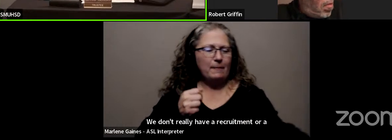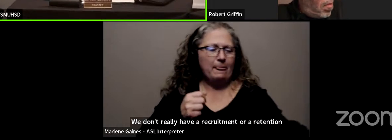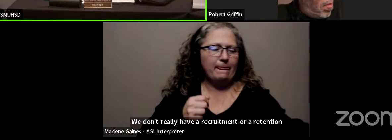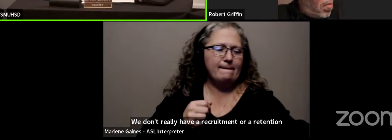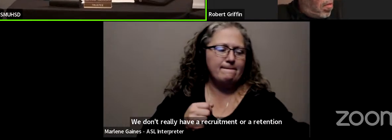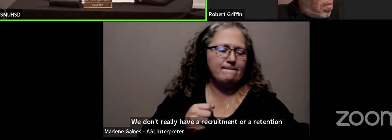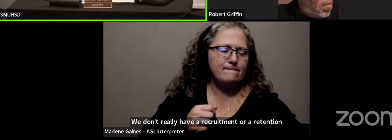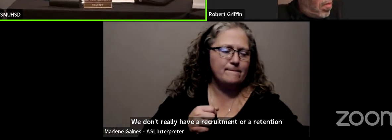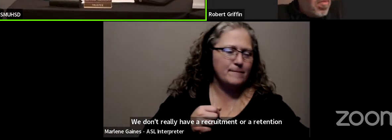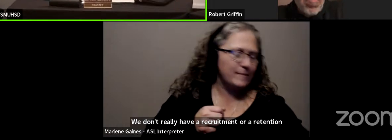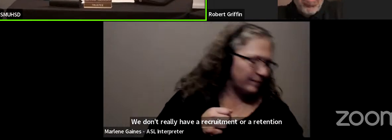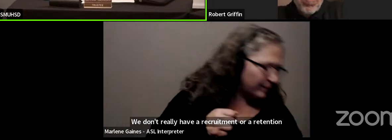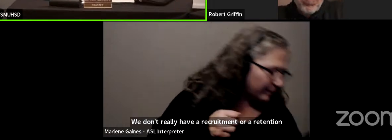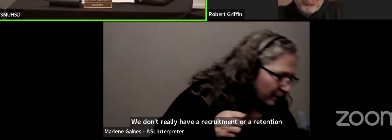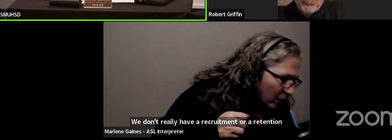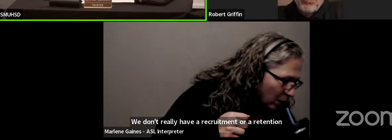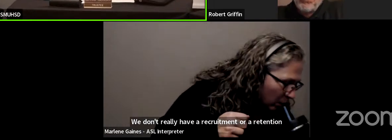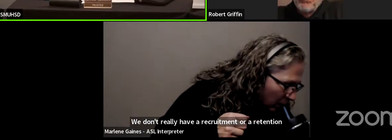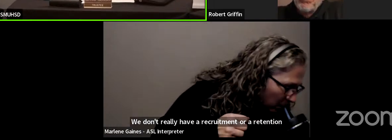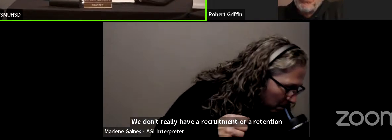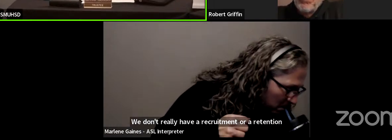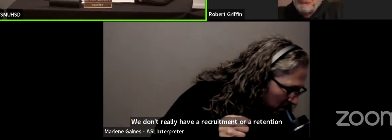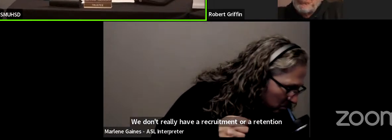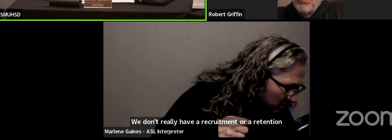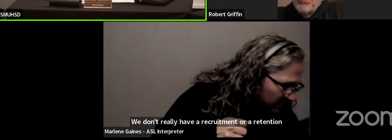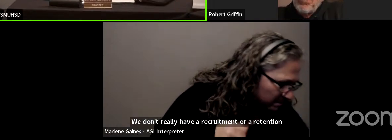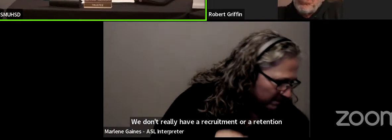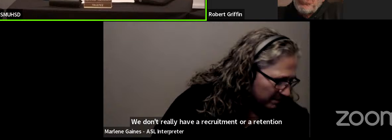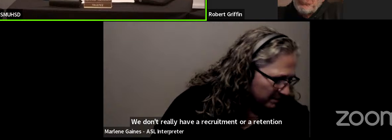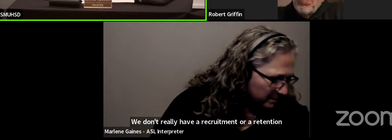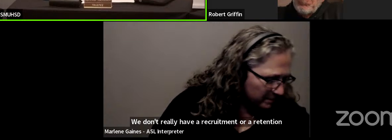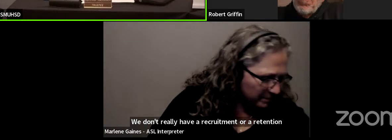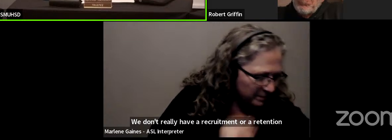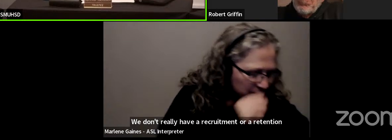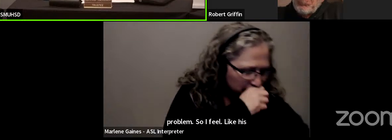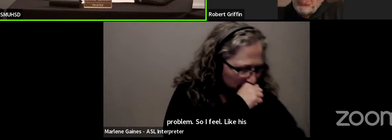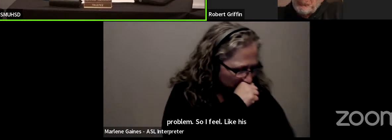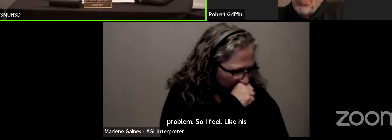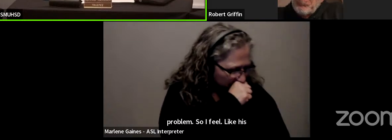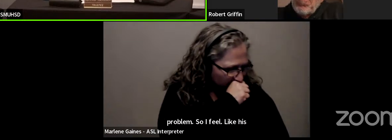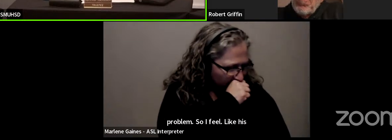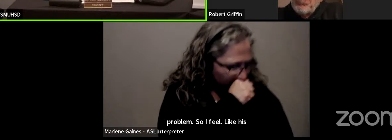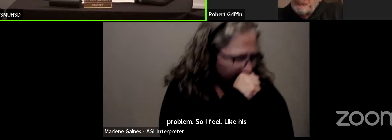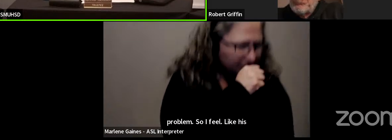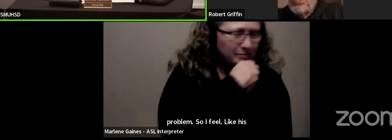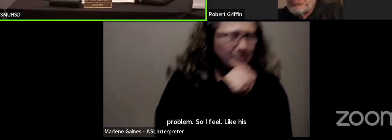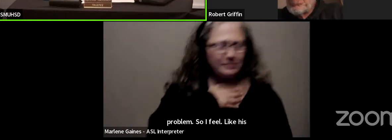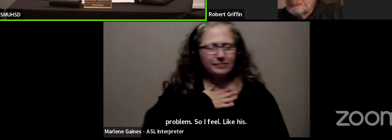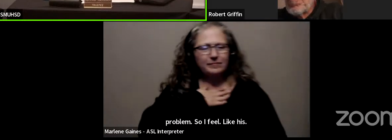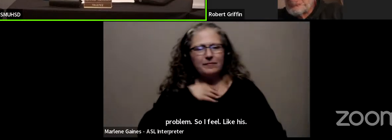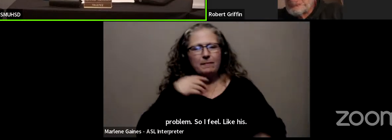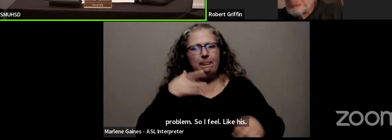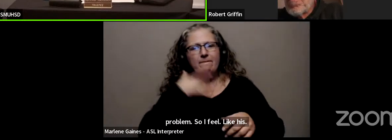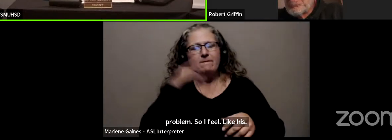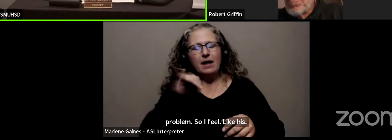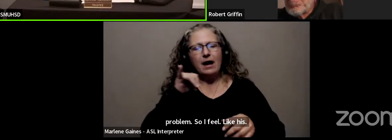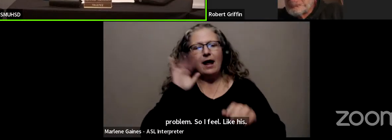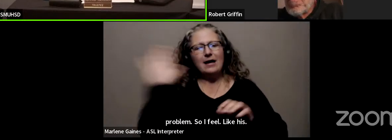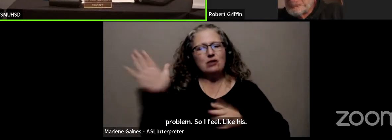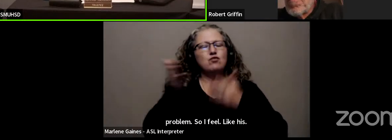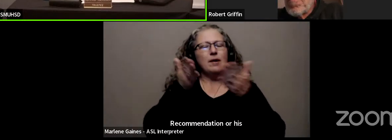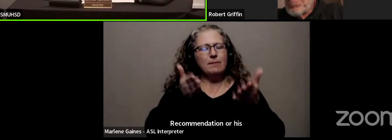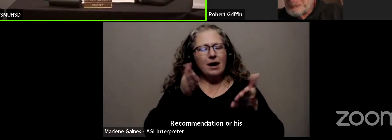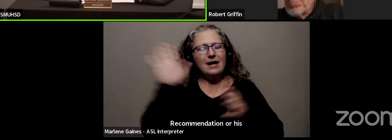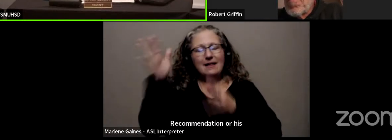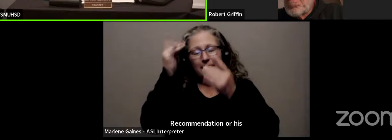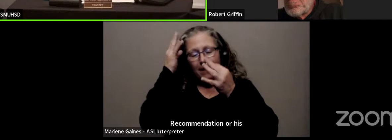So I feel like his recommendation or his thinking, I find